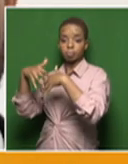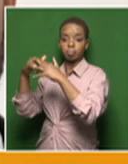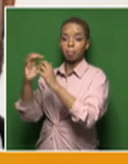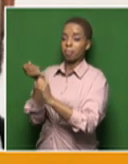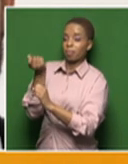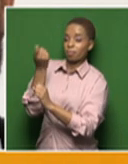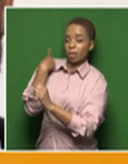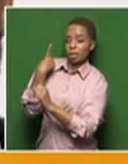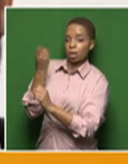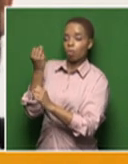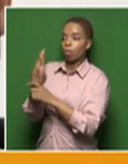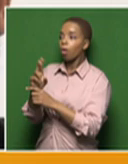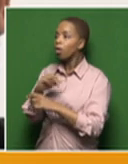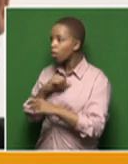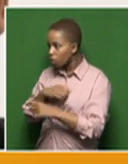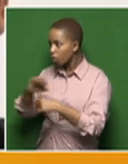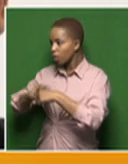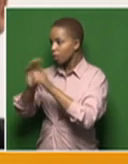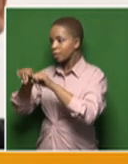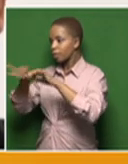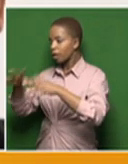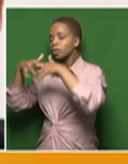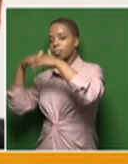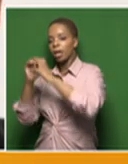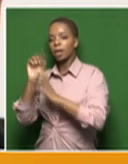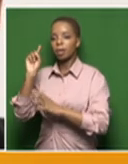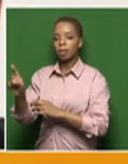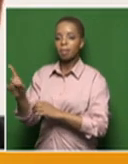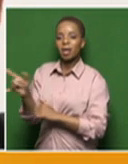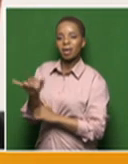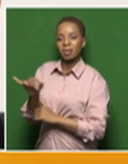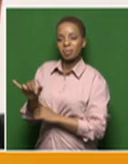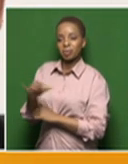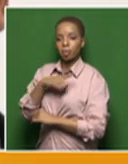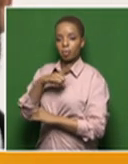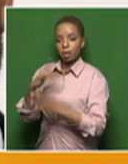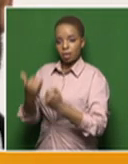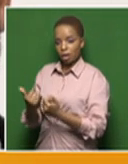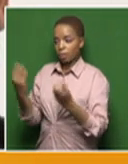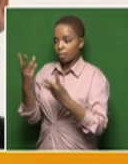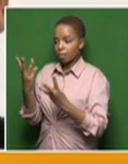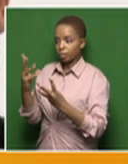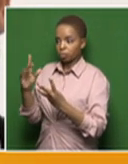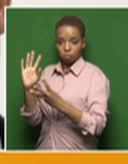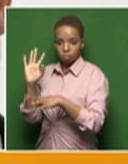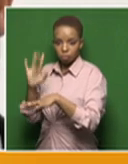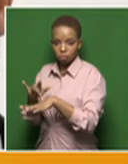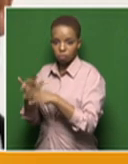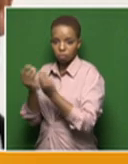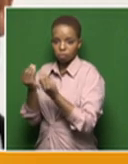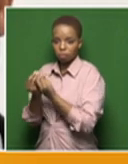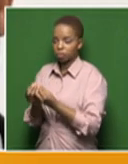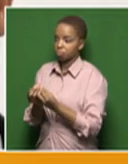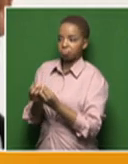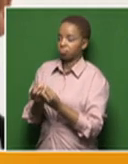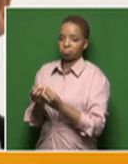in response to the COVID-19 pandemic, which of course discourages people from being in contact with so many objects?